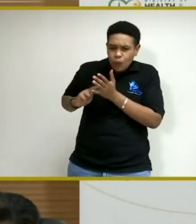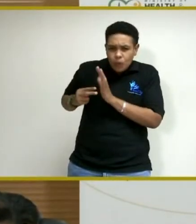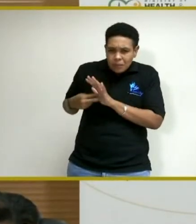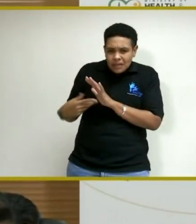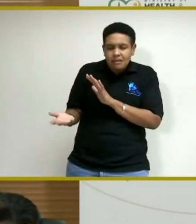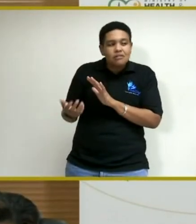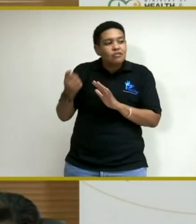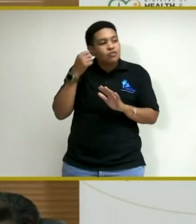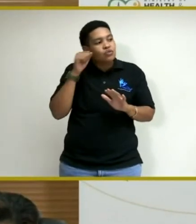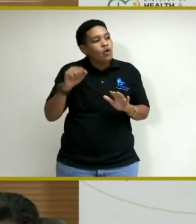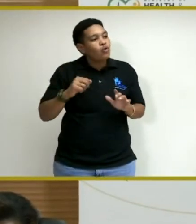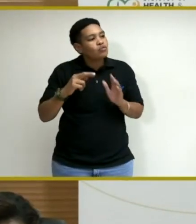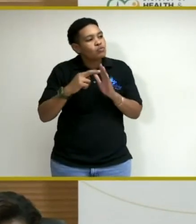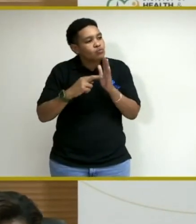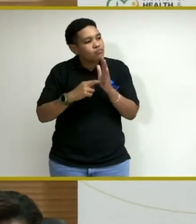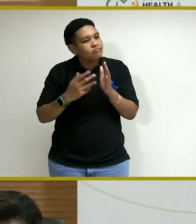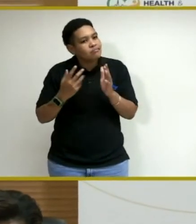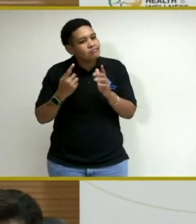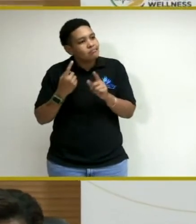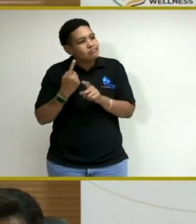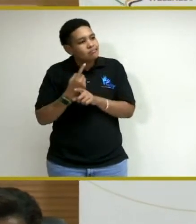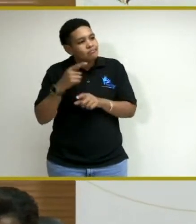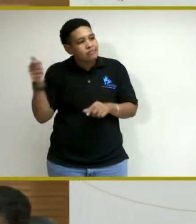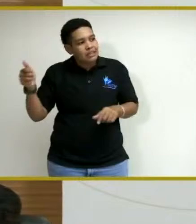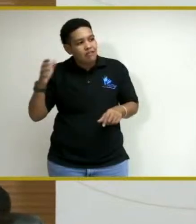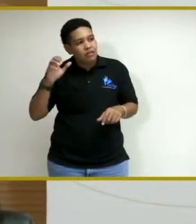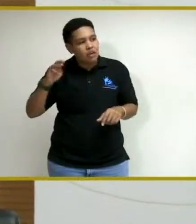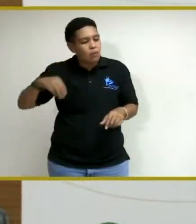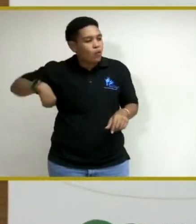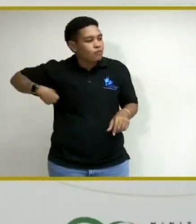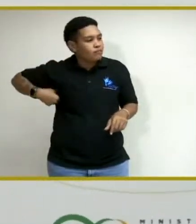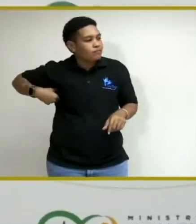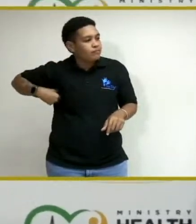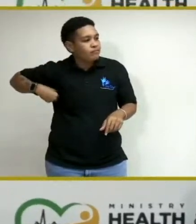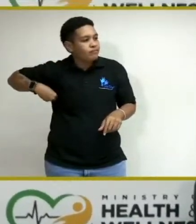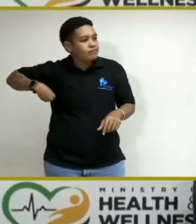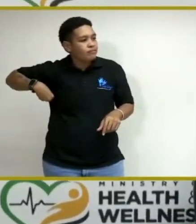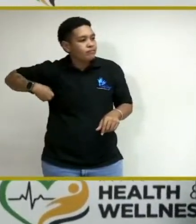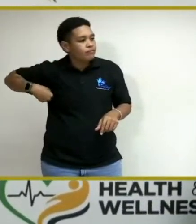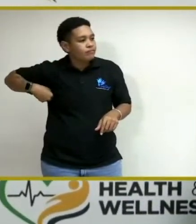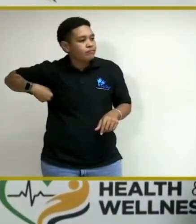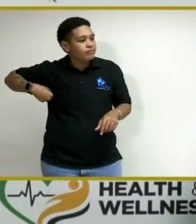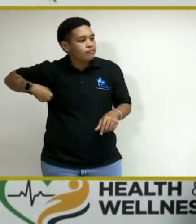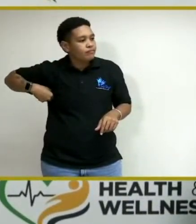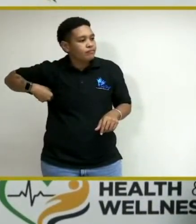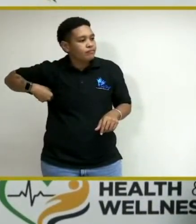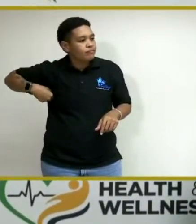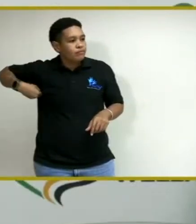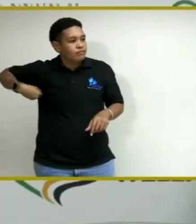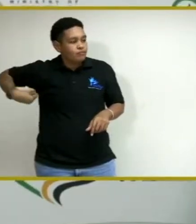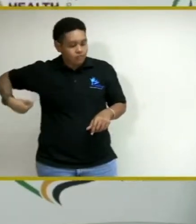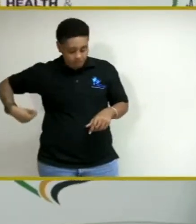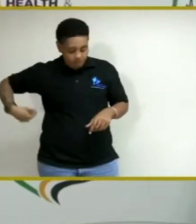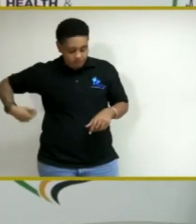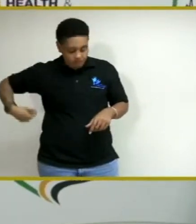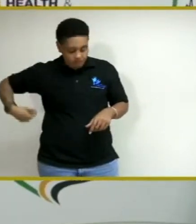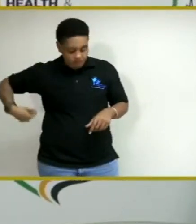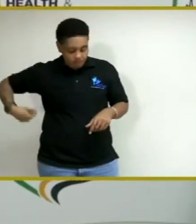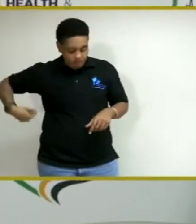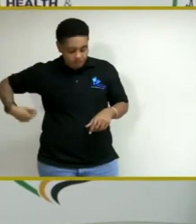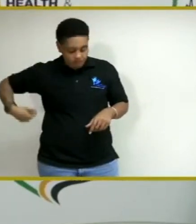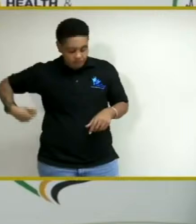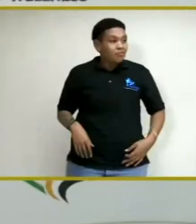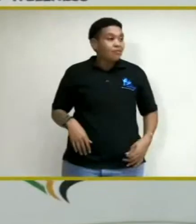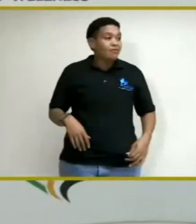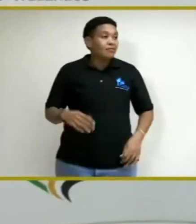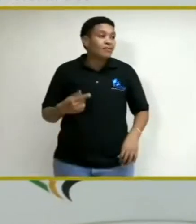sound clinical protocol. Yourself or CMO. Thank you very much, Minister. I think I may soon be able to give you